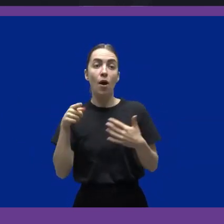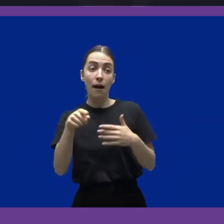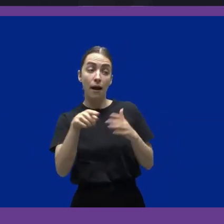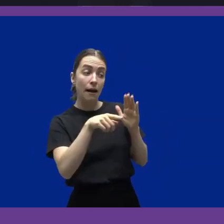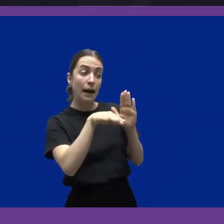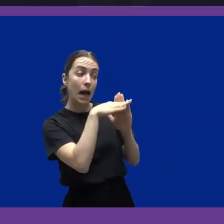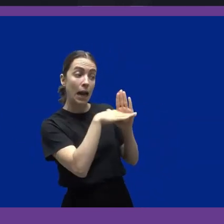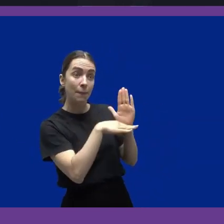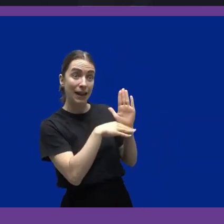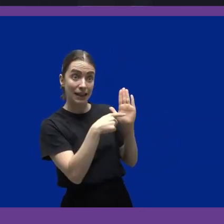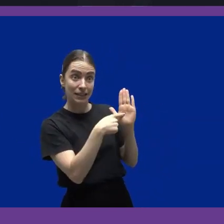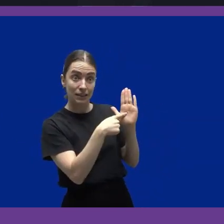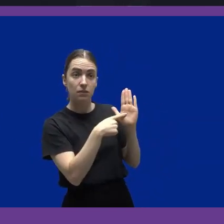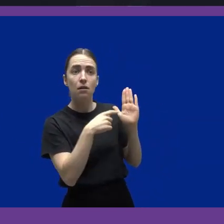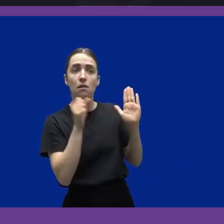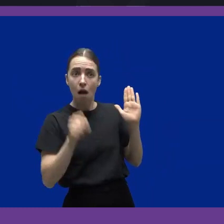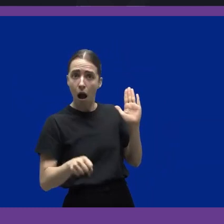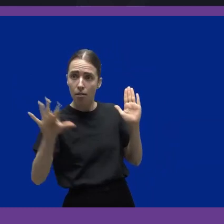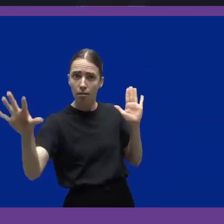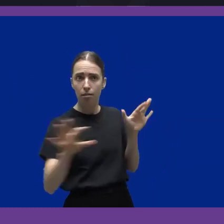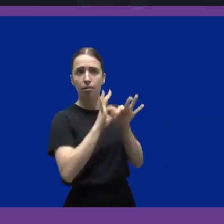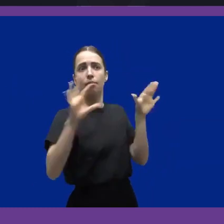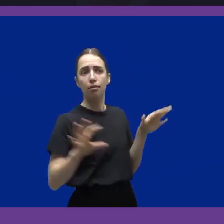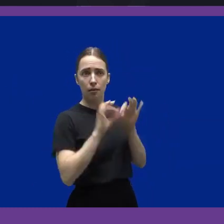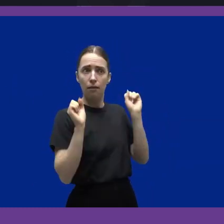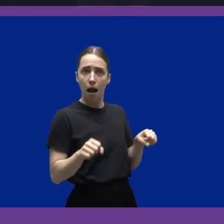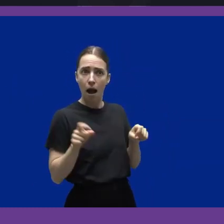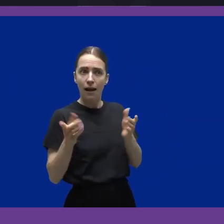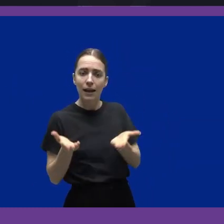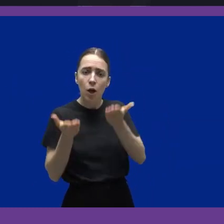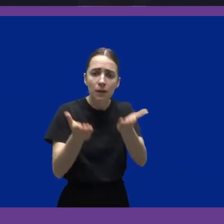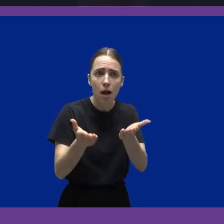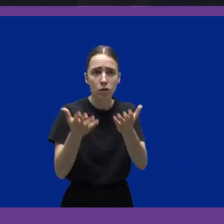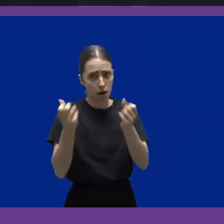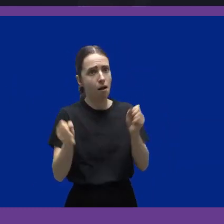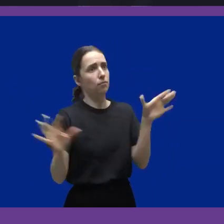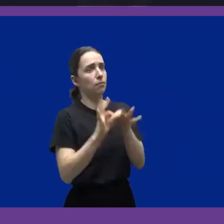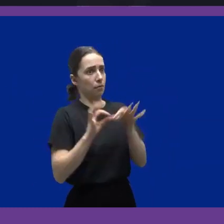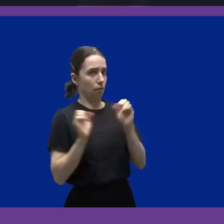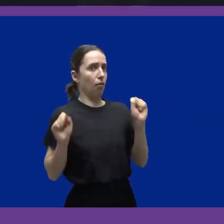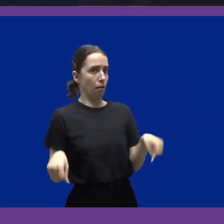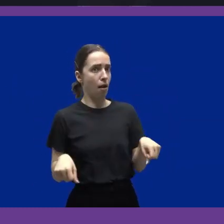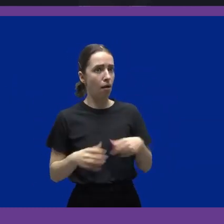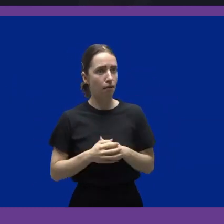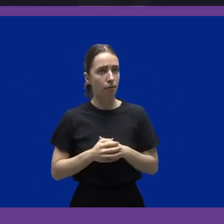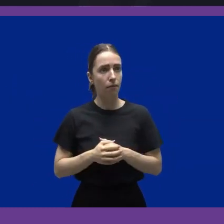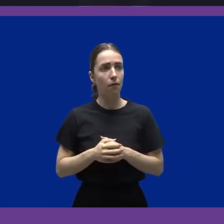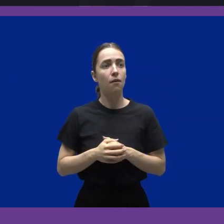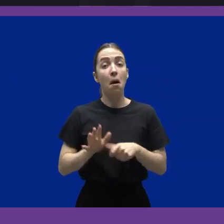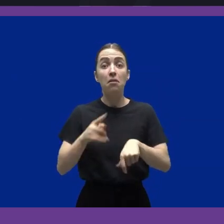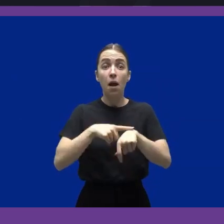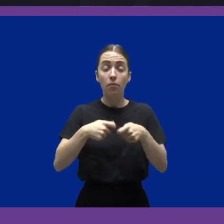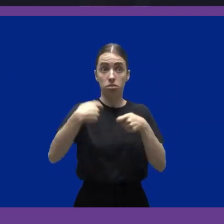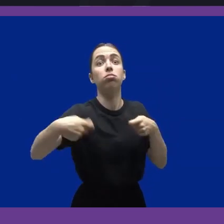we are not having a lot of delay, because the deadline was 15 January 2026. The first draft was produced